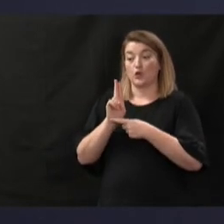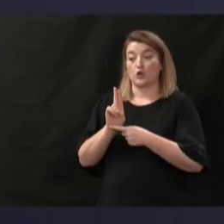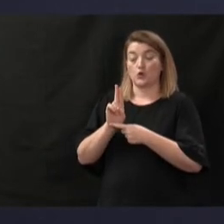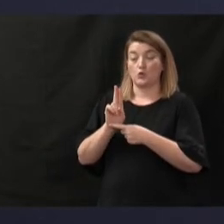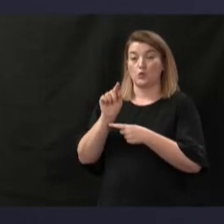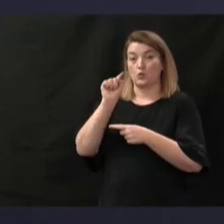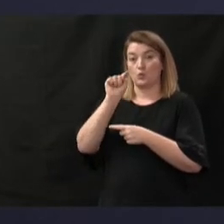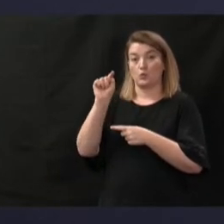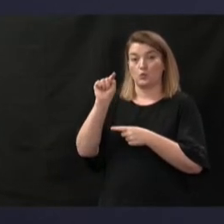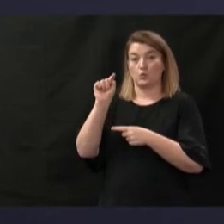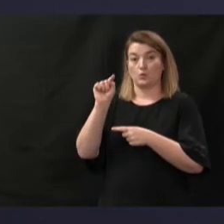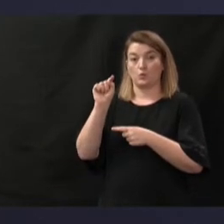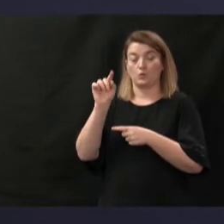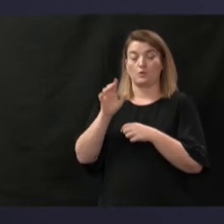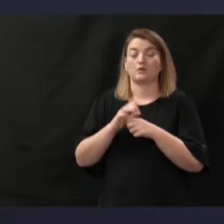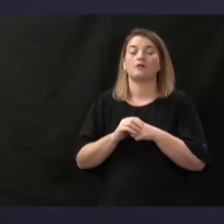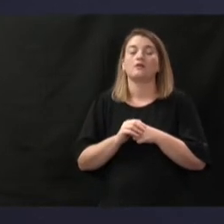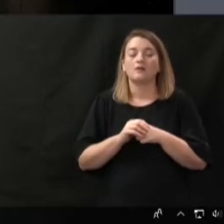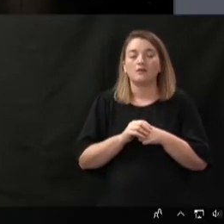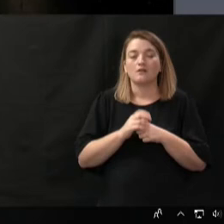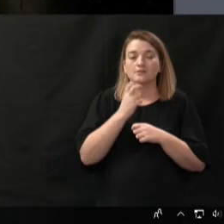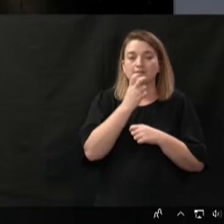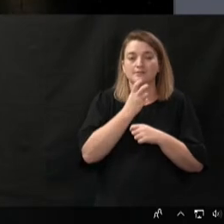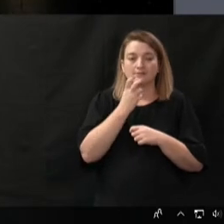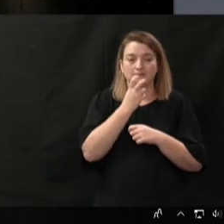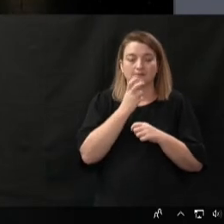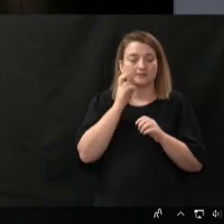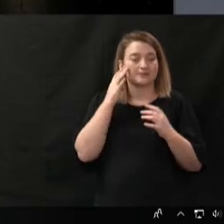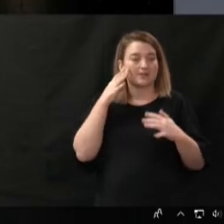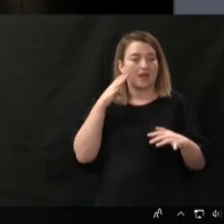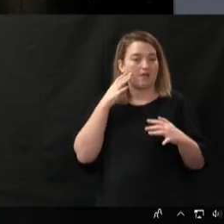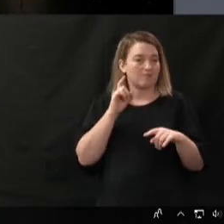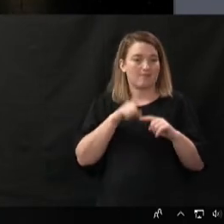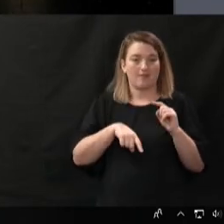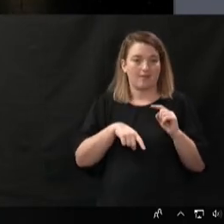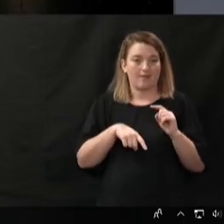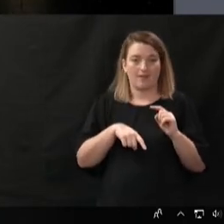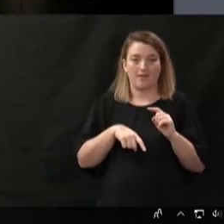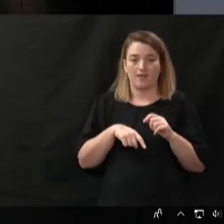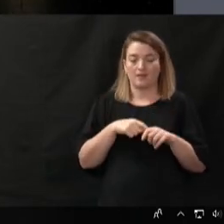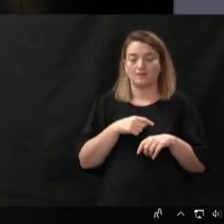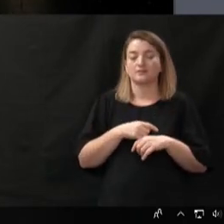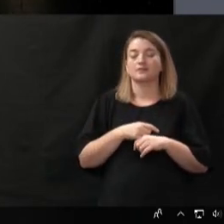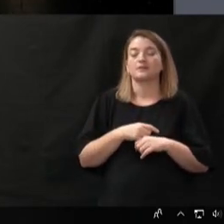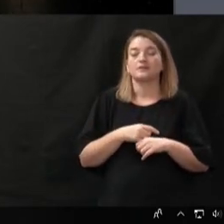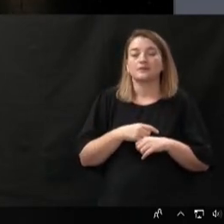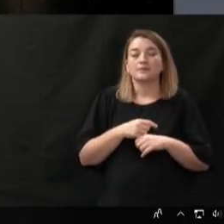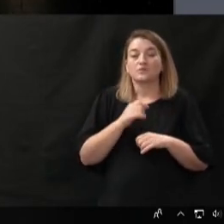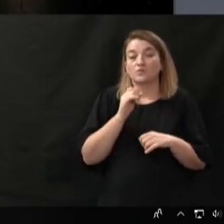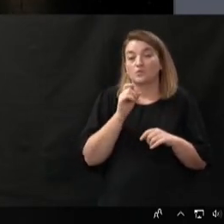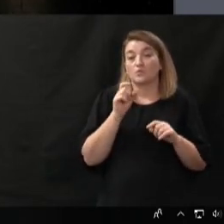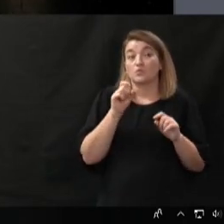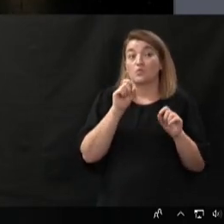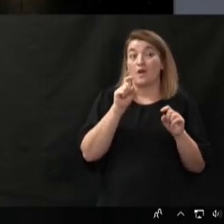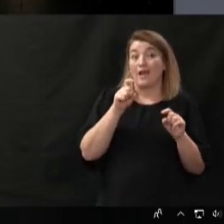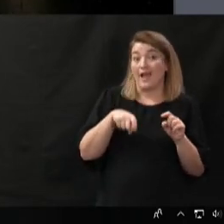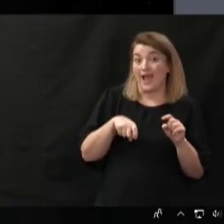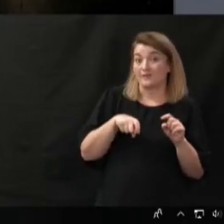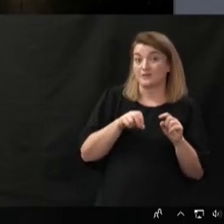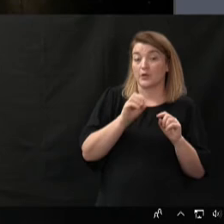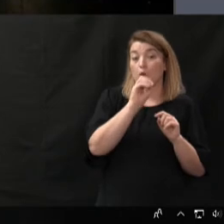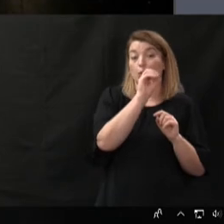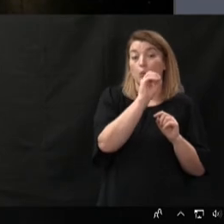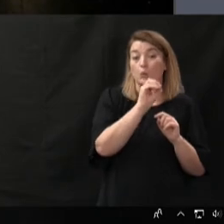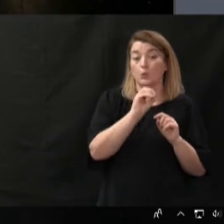saying the word correctly. So here we have the U sound like in feud and the oo sound like